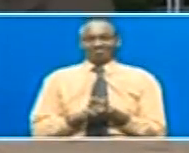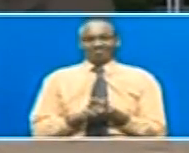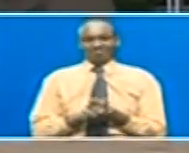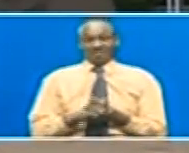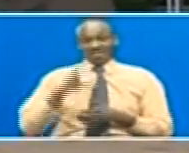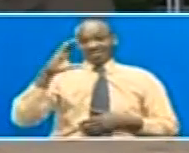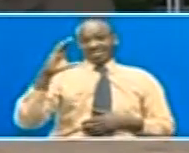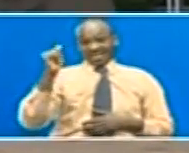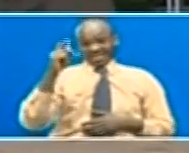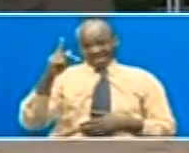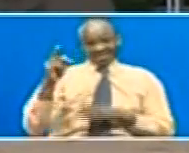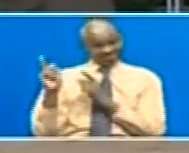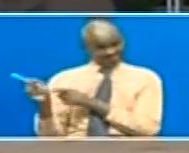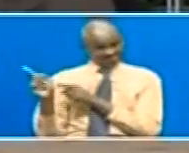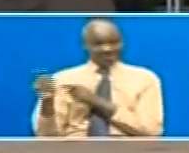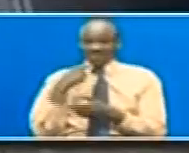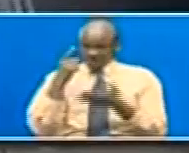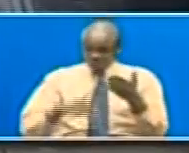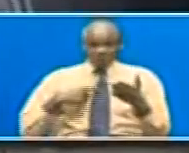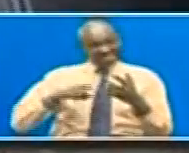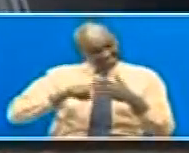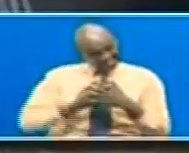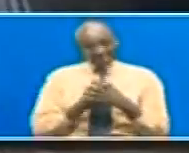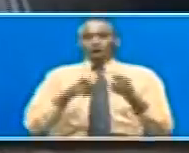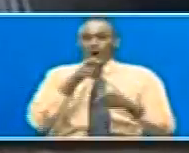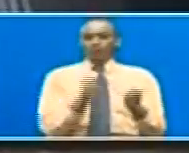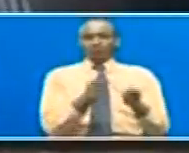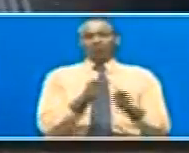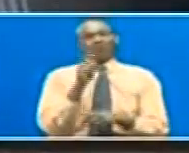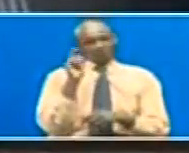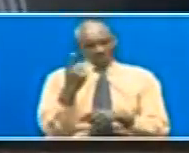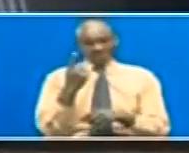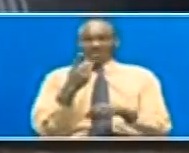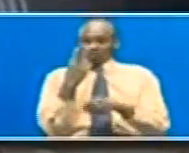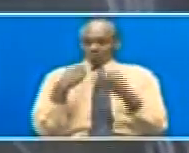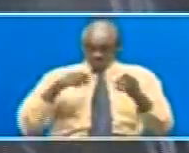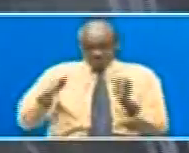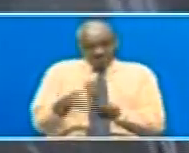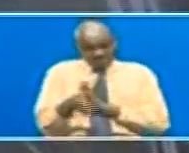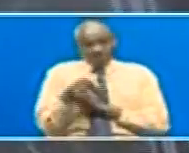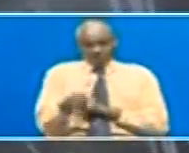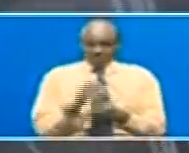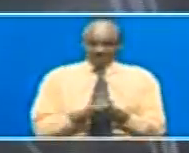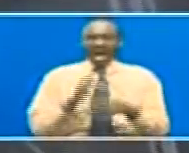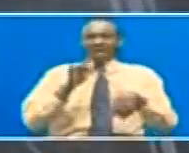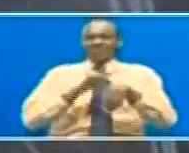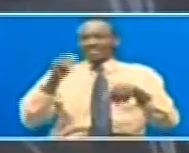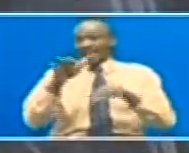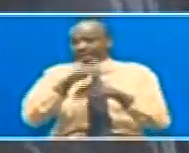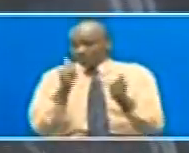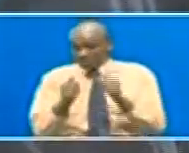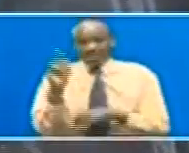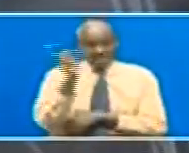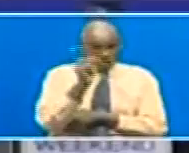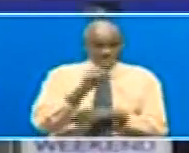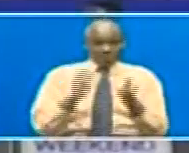The Communications Authority of Kenya is effecting the analogue switch-off for the first two phases from midnight. The affected areas will be Nairobi